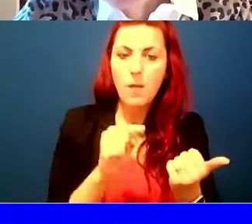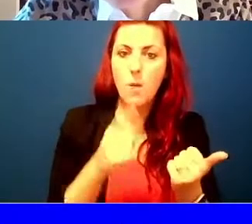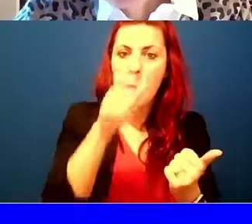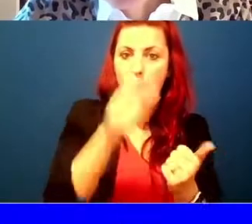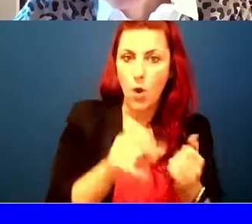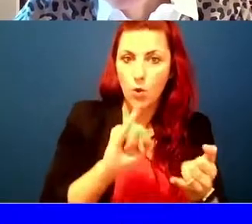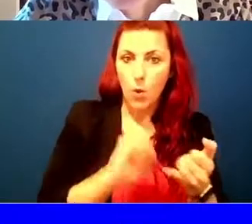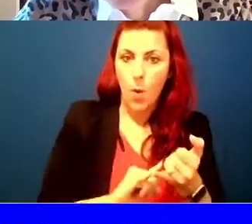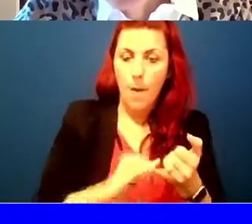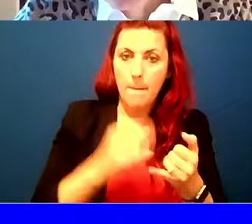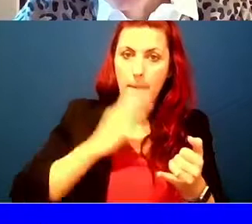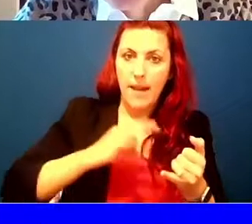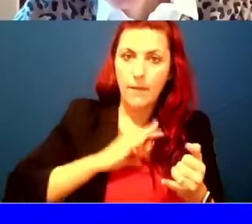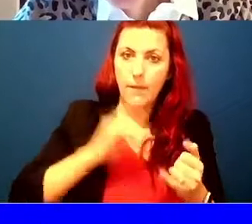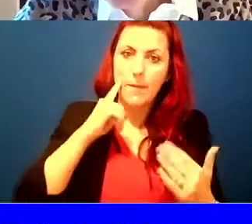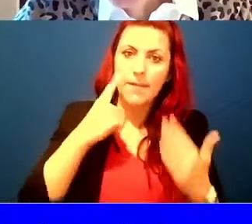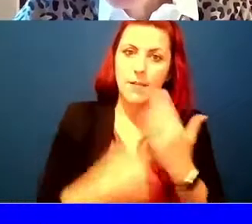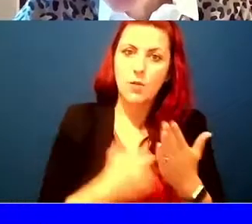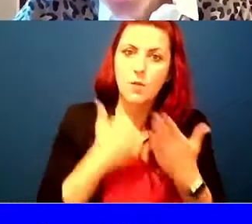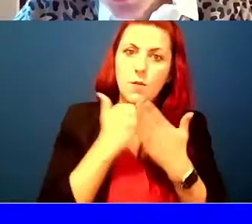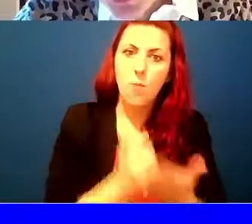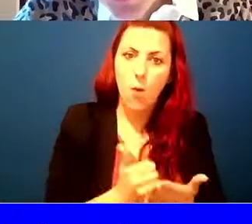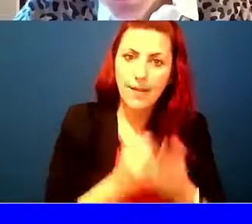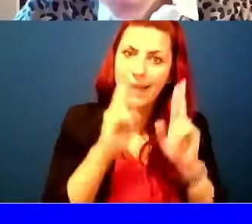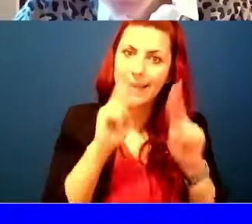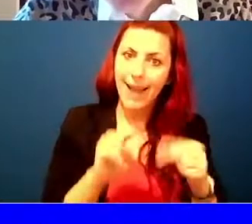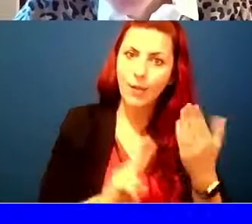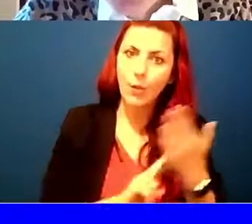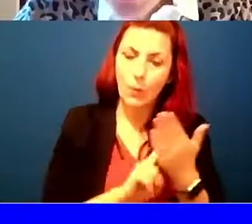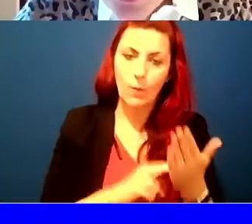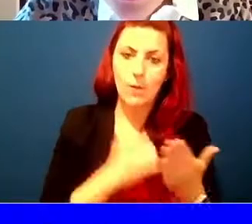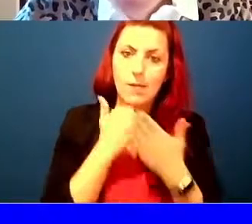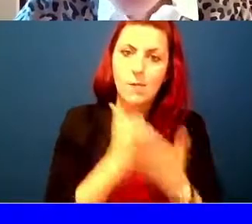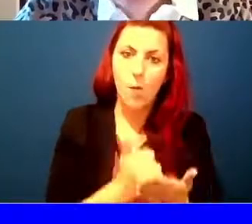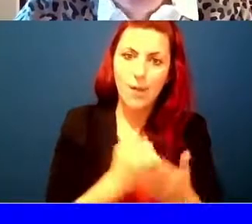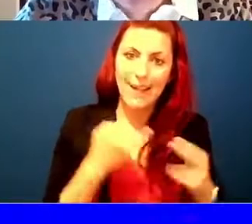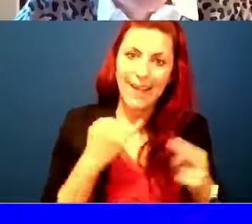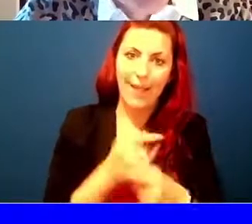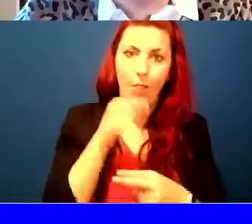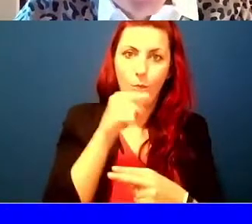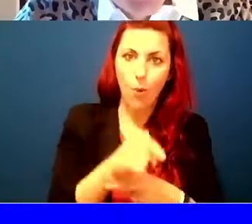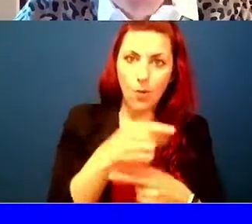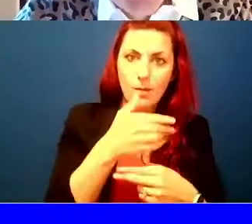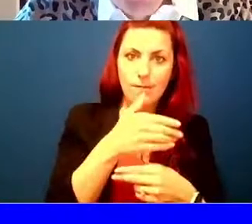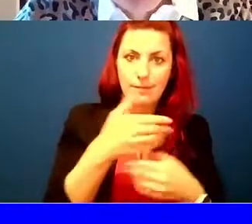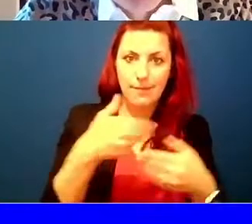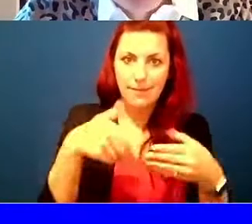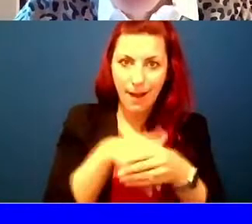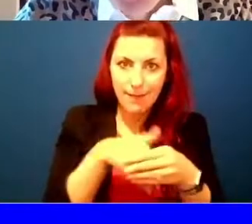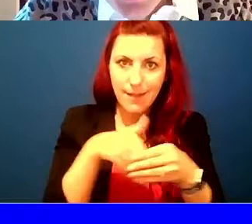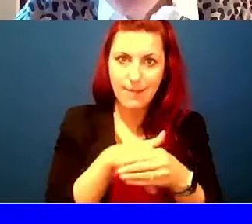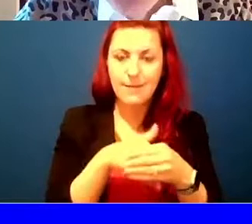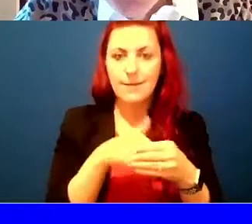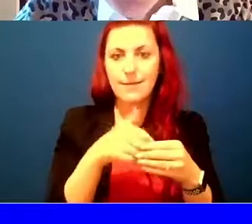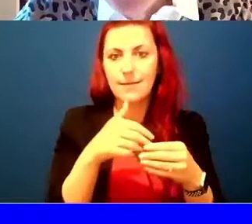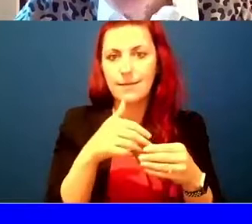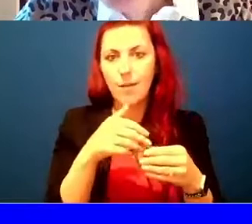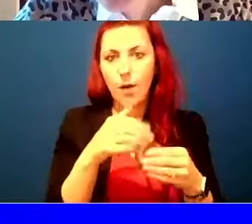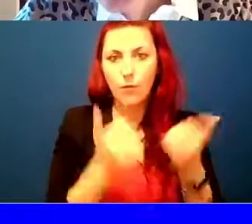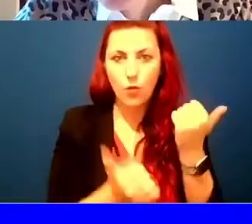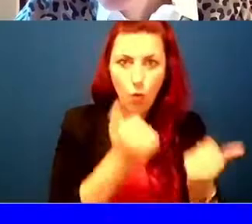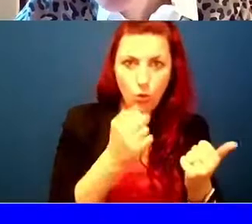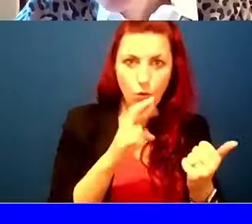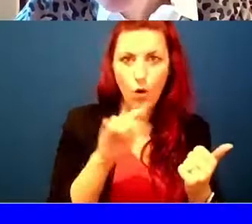from decision supports under the Act could use those supports in the context of court or tribunal type